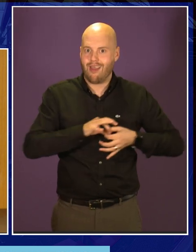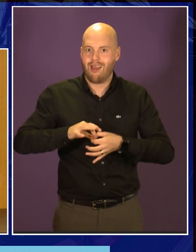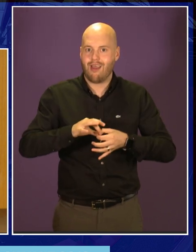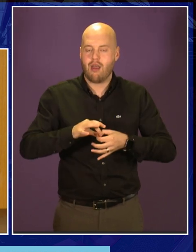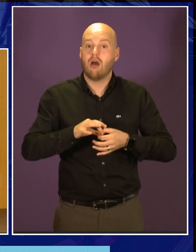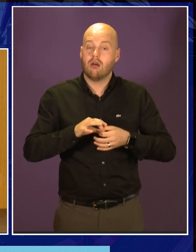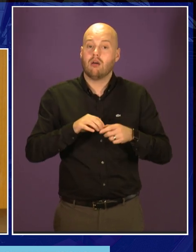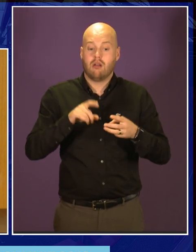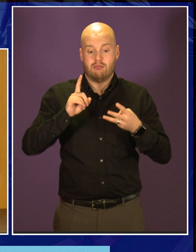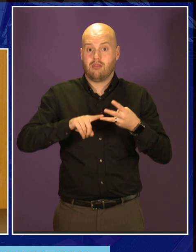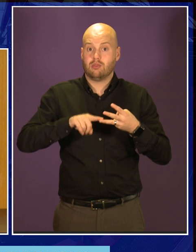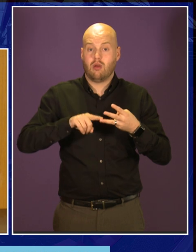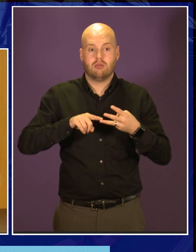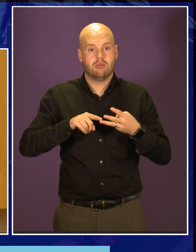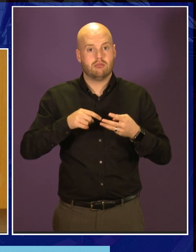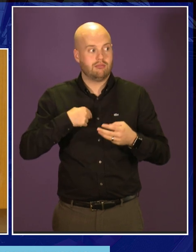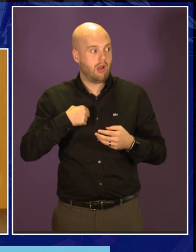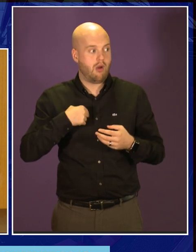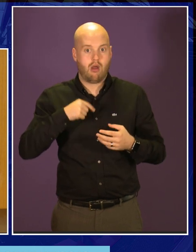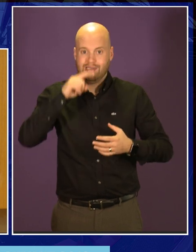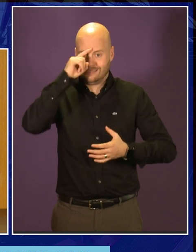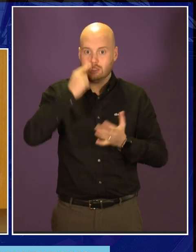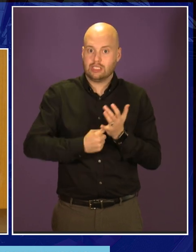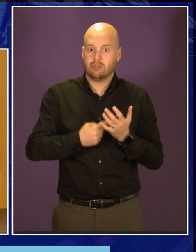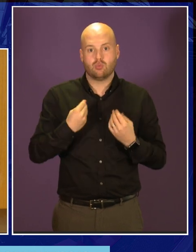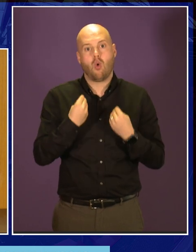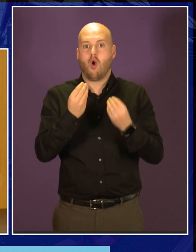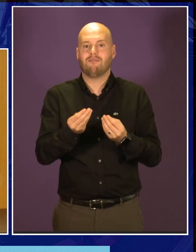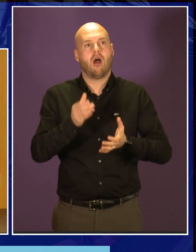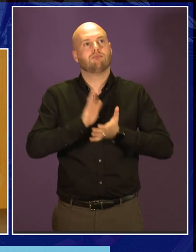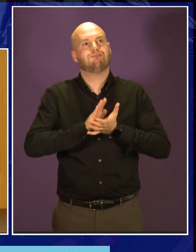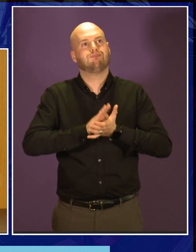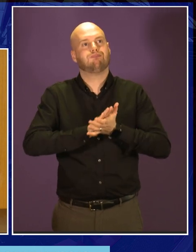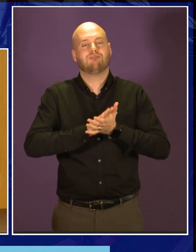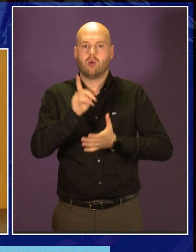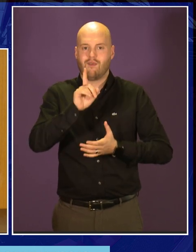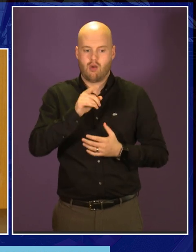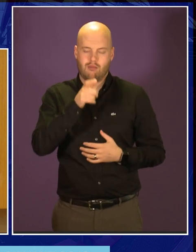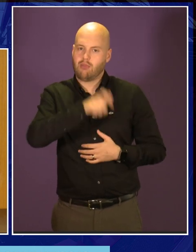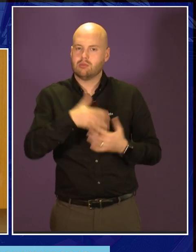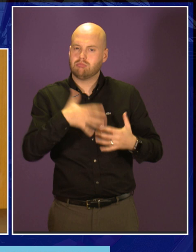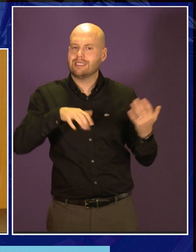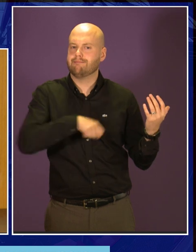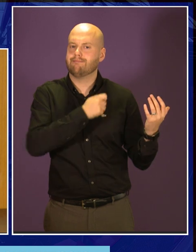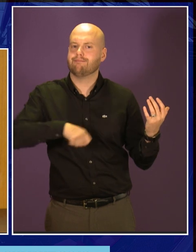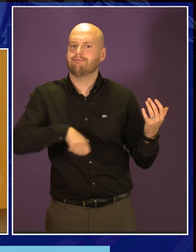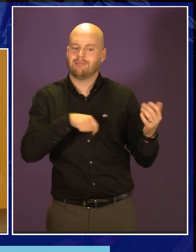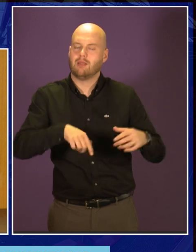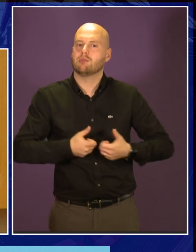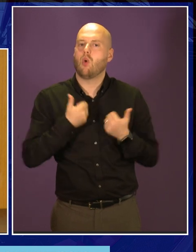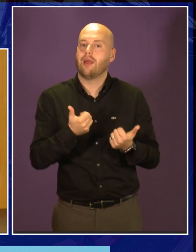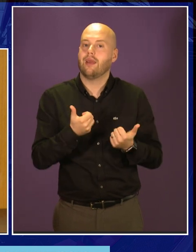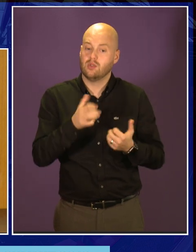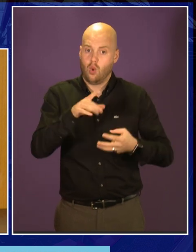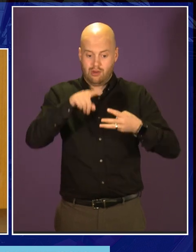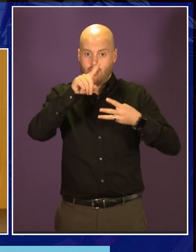also, together, our instantaneous and collective decision to offer a standing ovation for Julian after his performance this morning. These moments are the